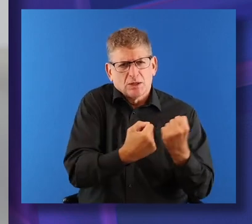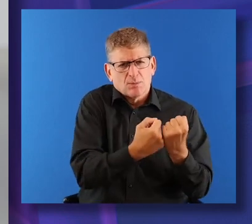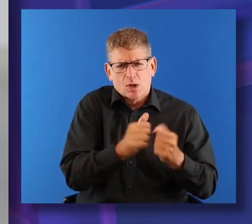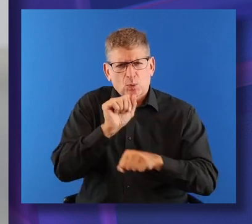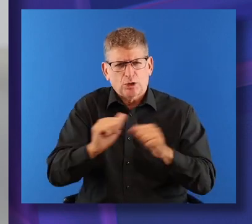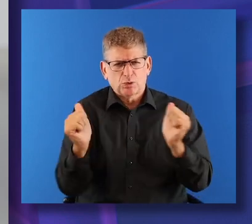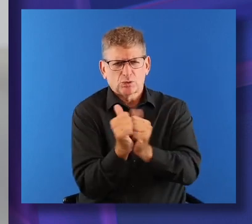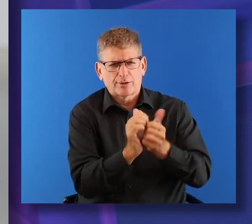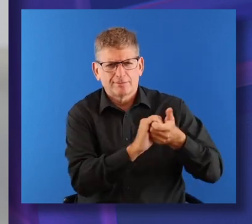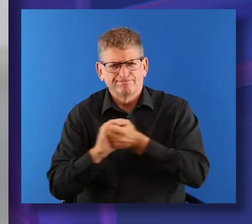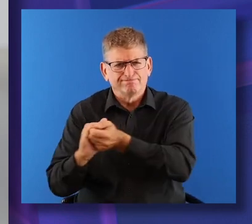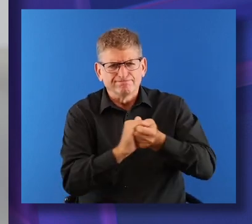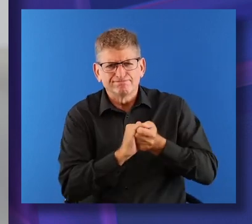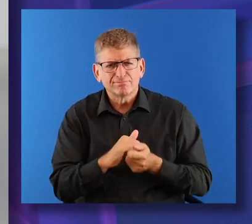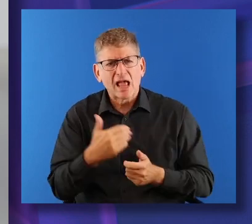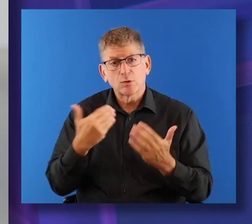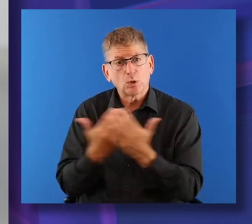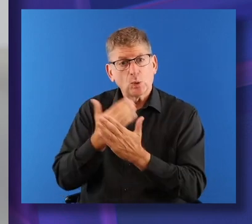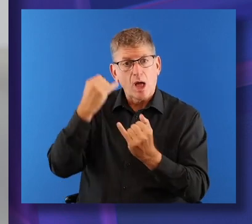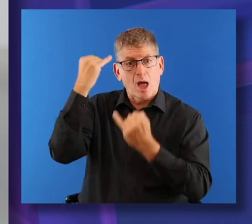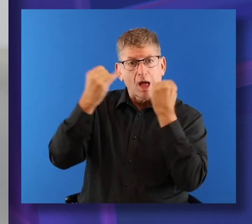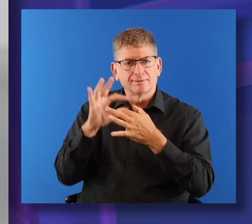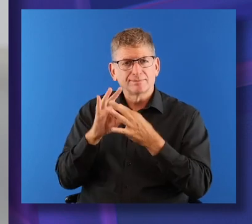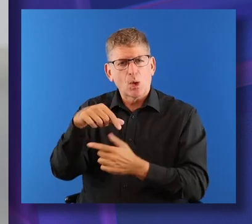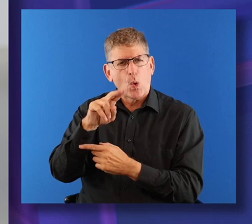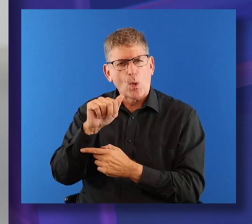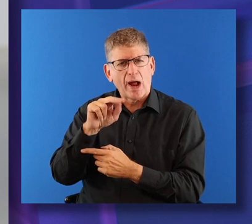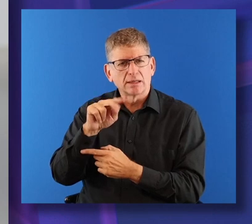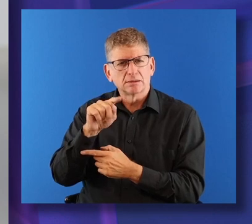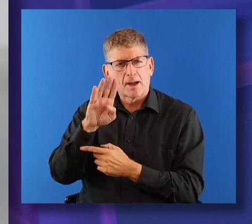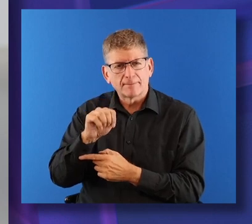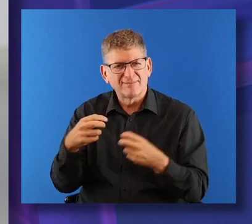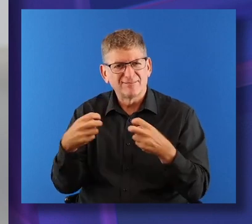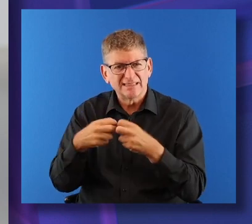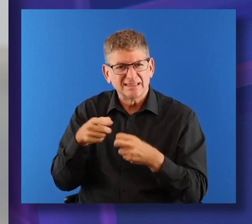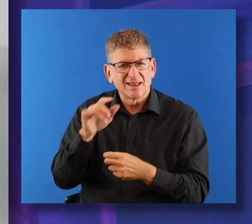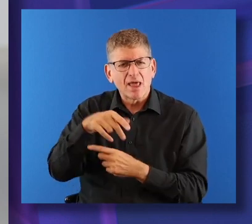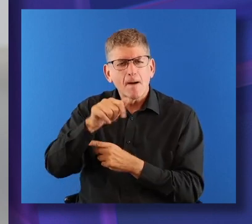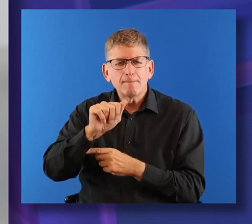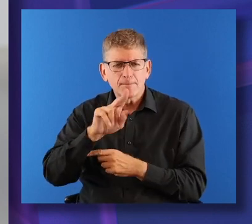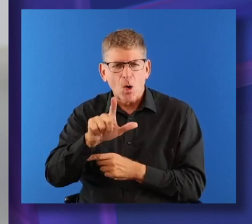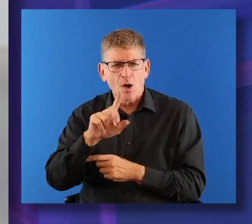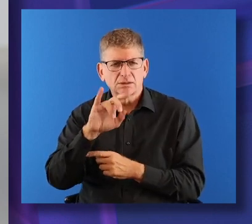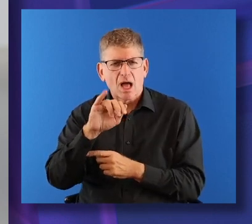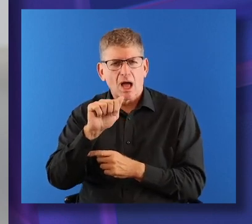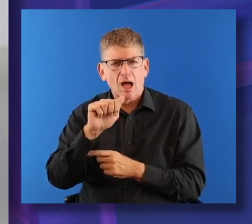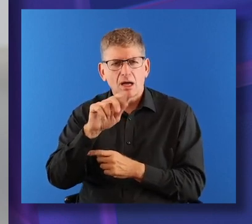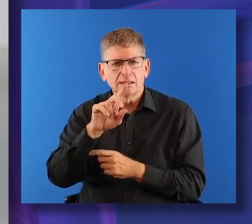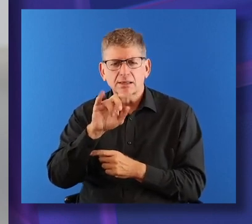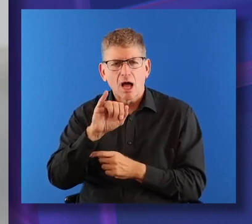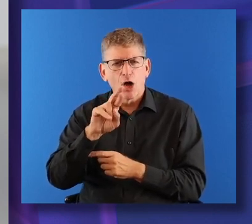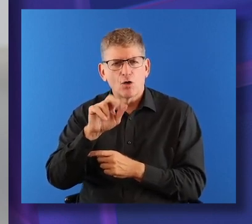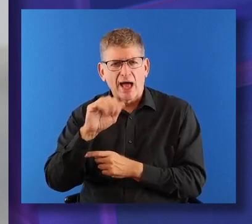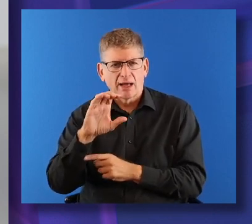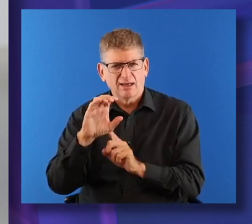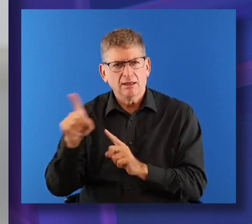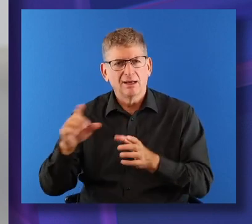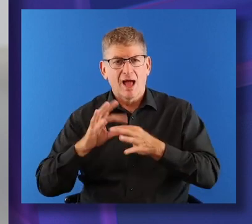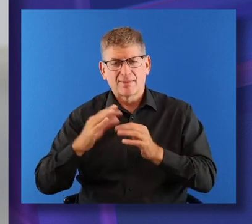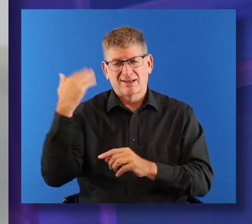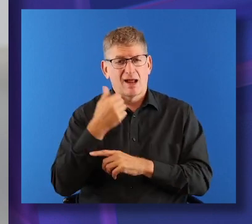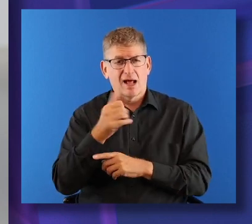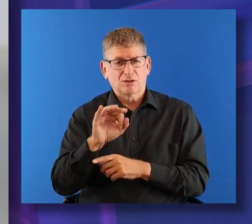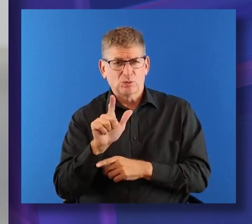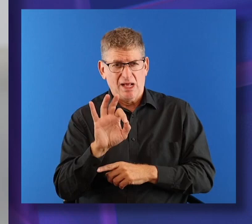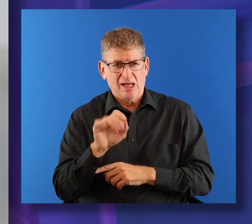quantum physicist Paul Dirac commented in 1929 that the underlying physical laws necessary for the